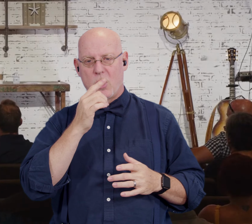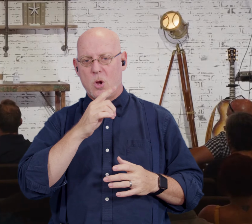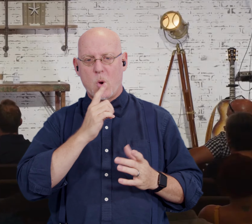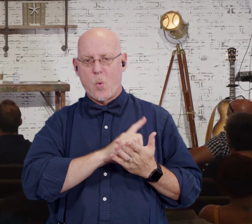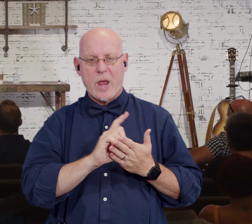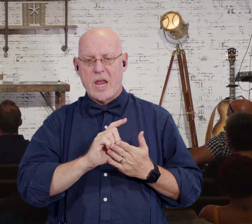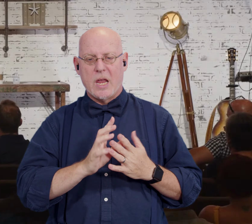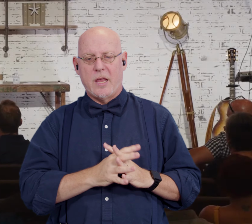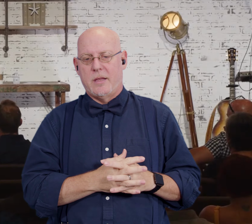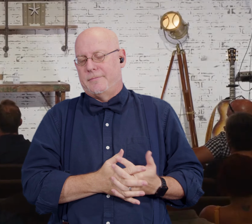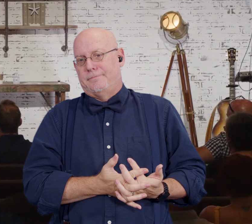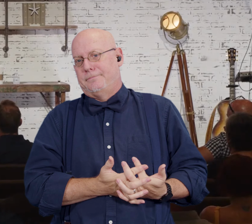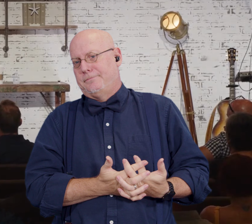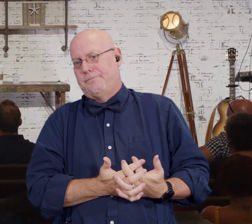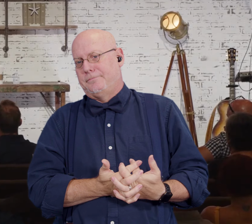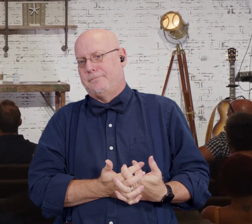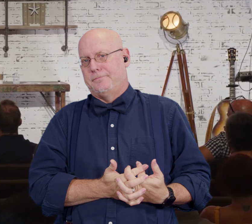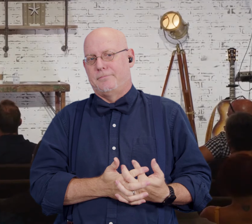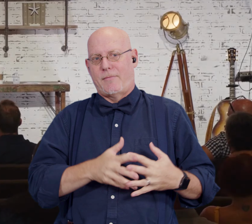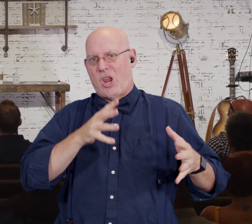week. And so